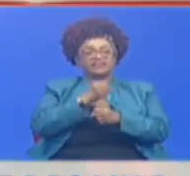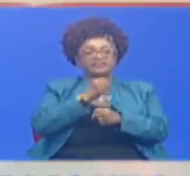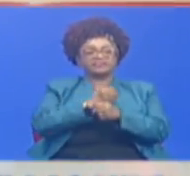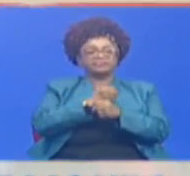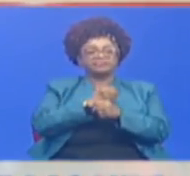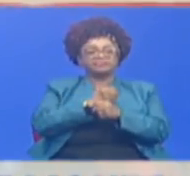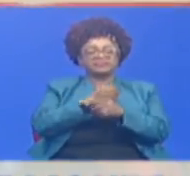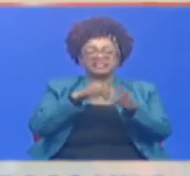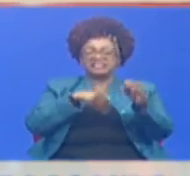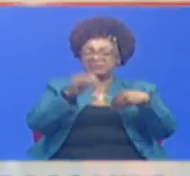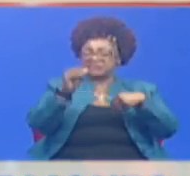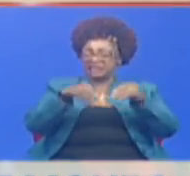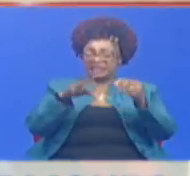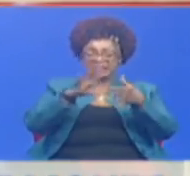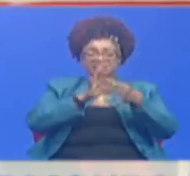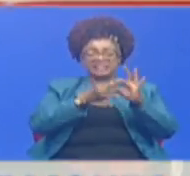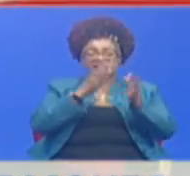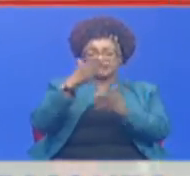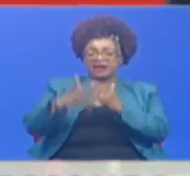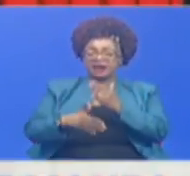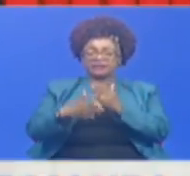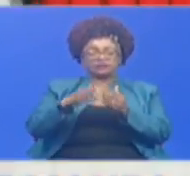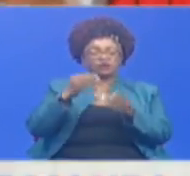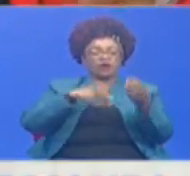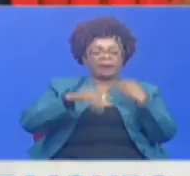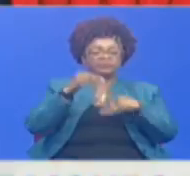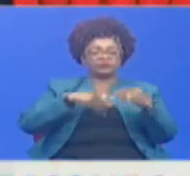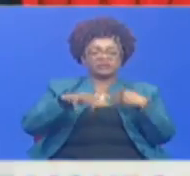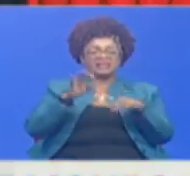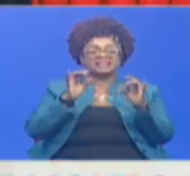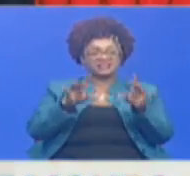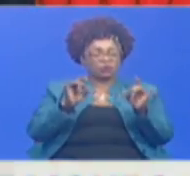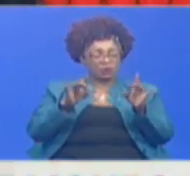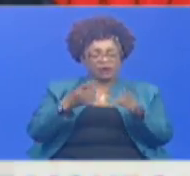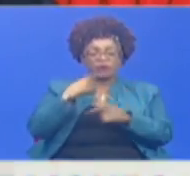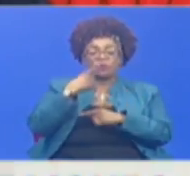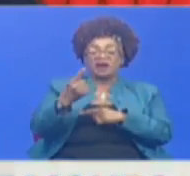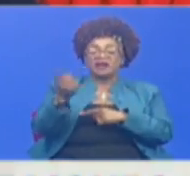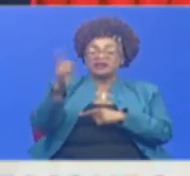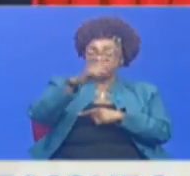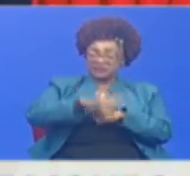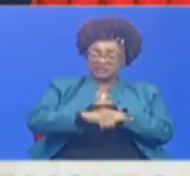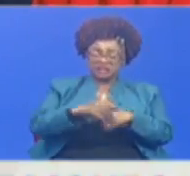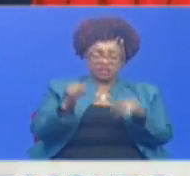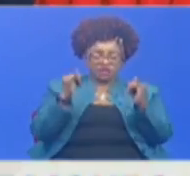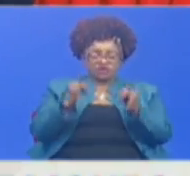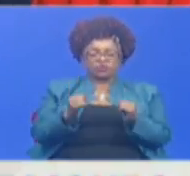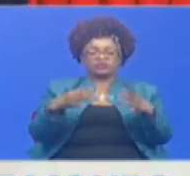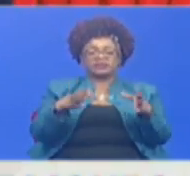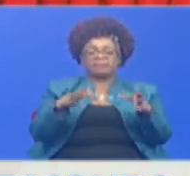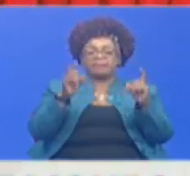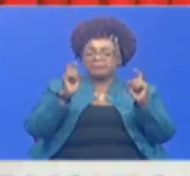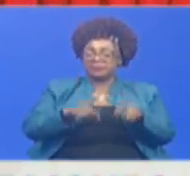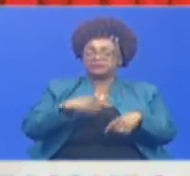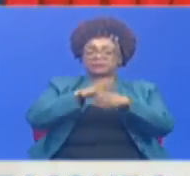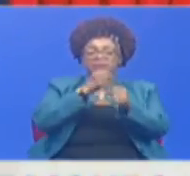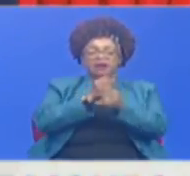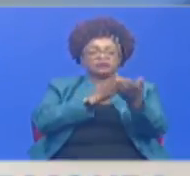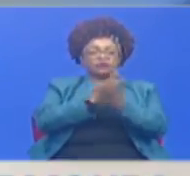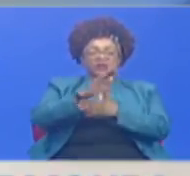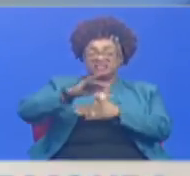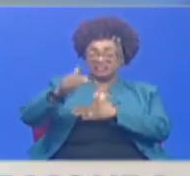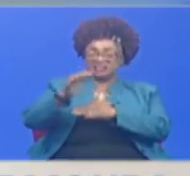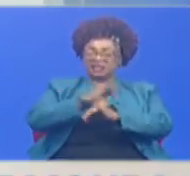and ending endemic corruption at City Hall. In 100 days, this new team must ensure that the city is clean through